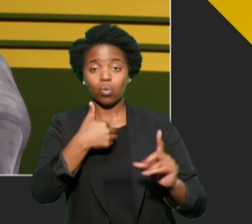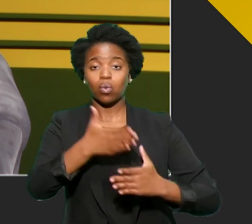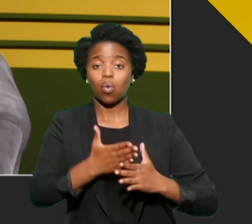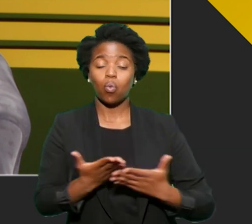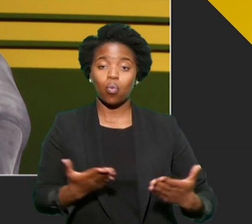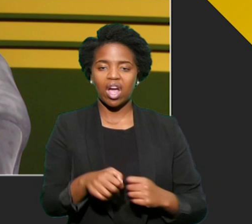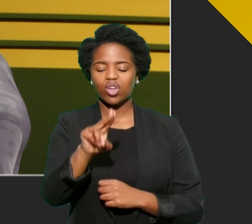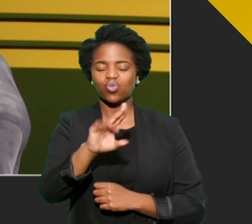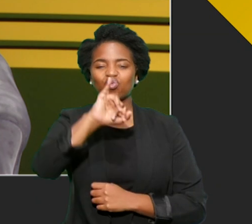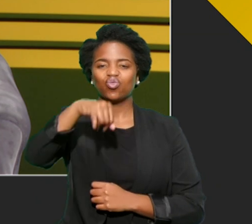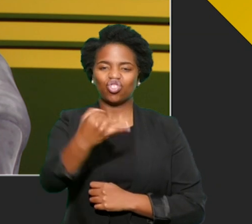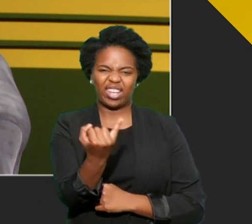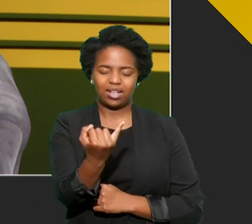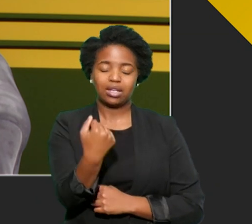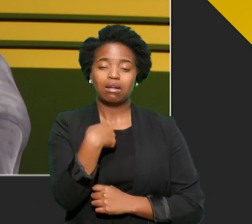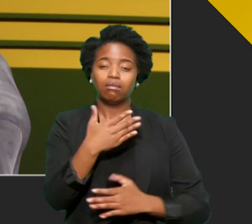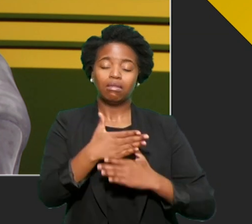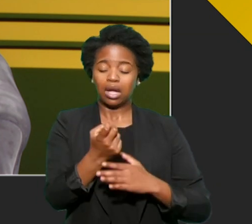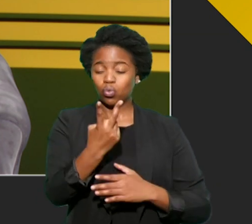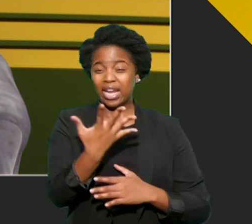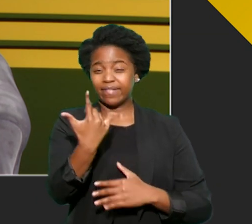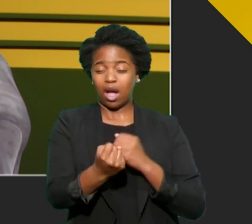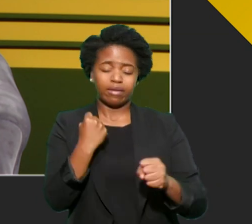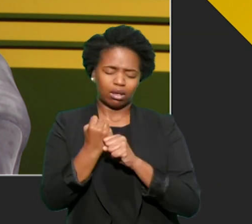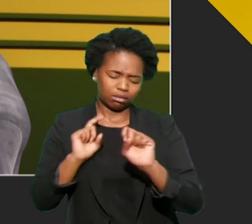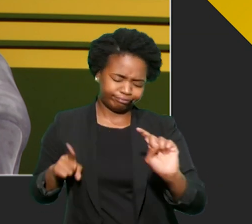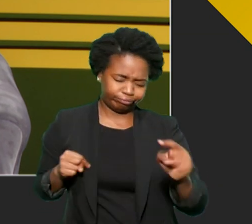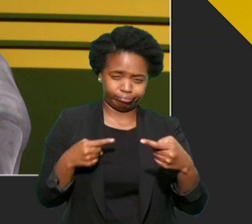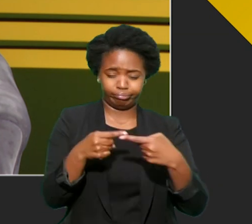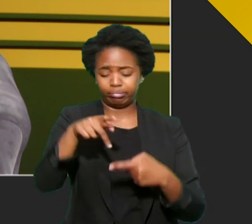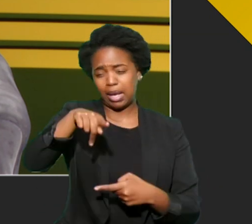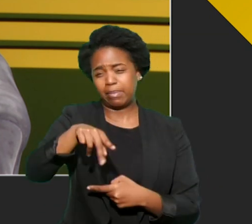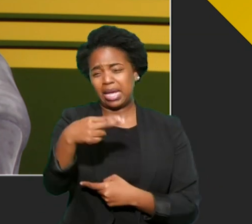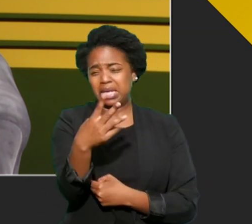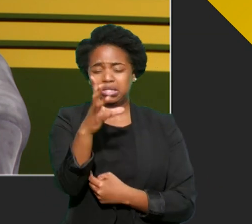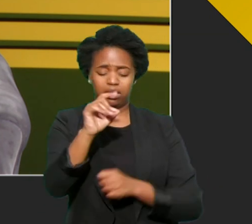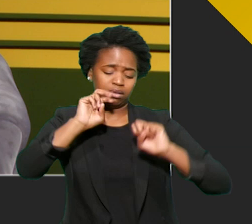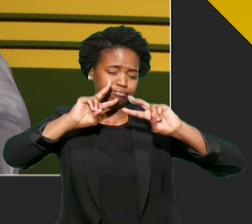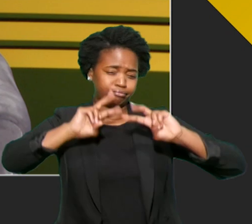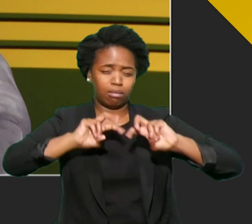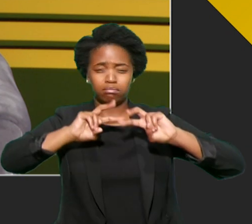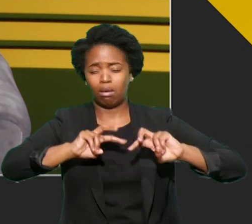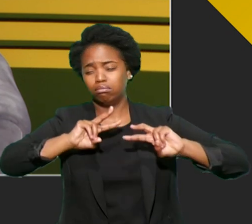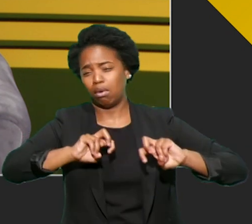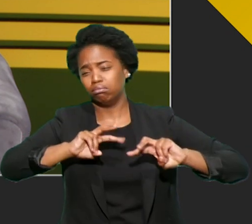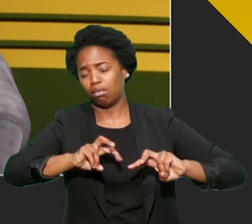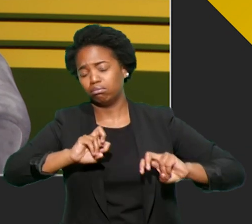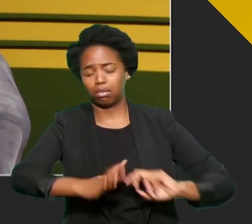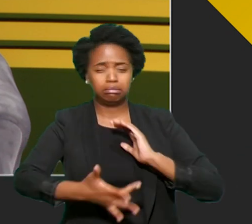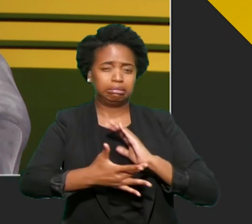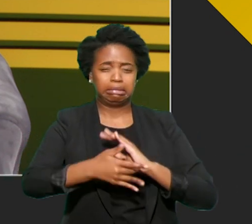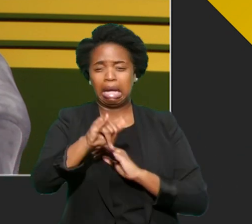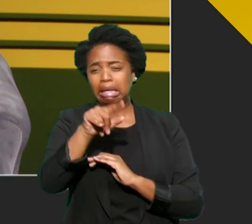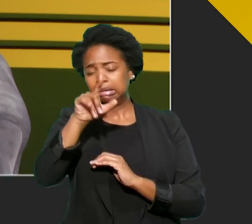of Johannesburg, and for 25 years he's been doing research in artificial intelligence, and of course he's got a PhD and he's a